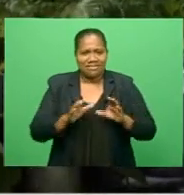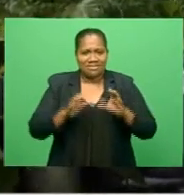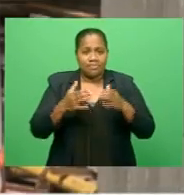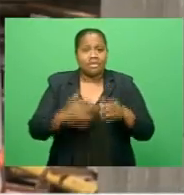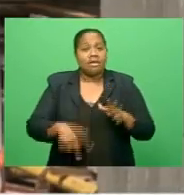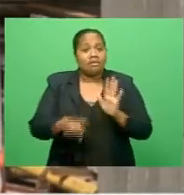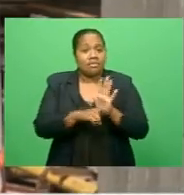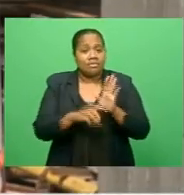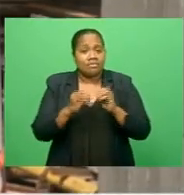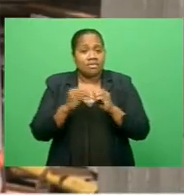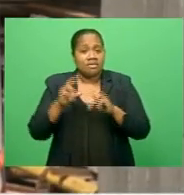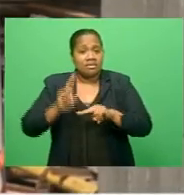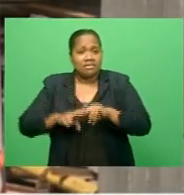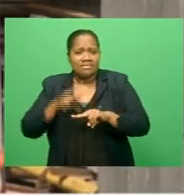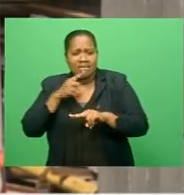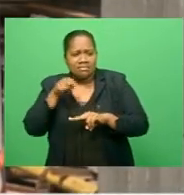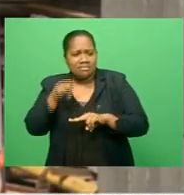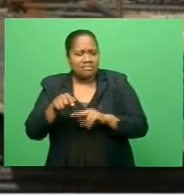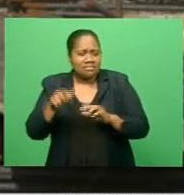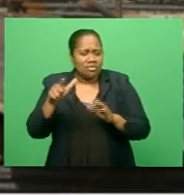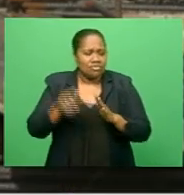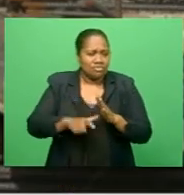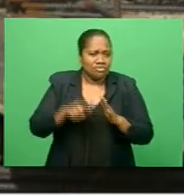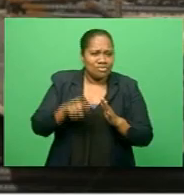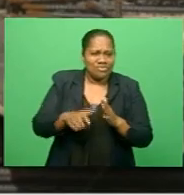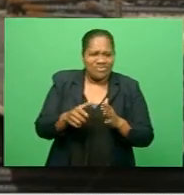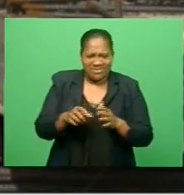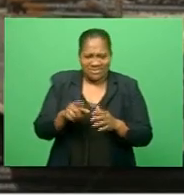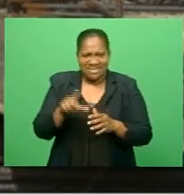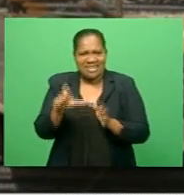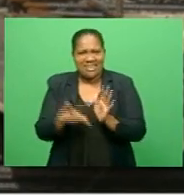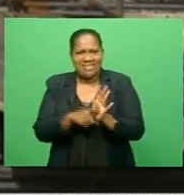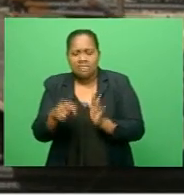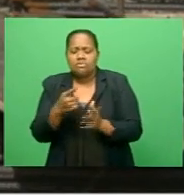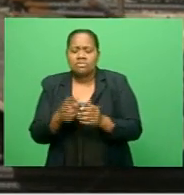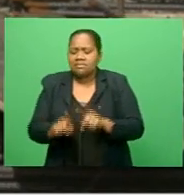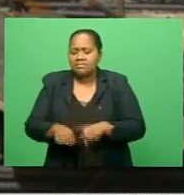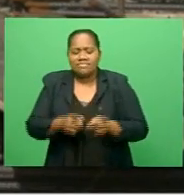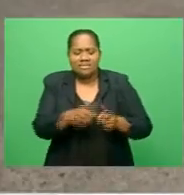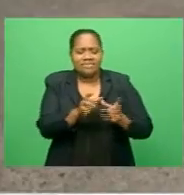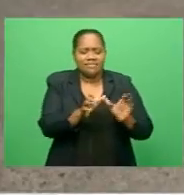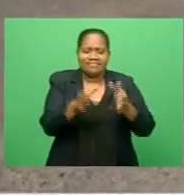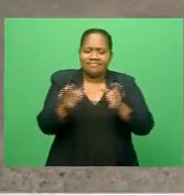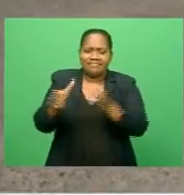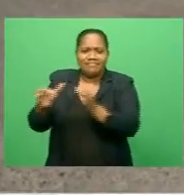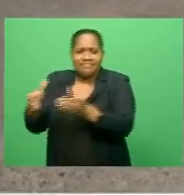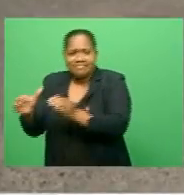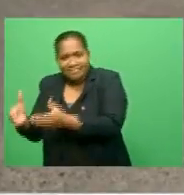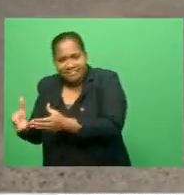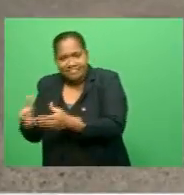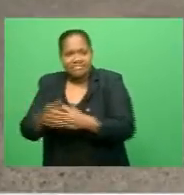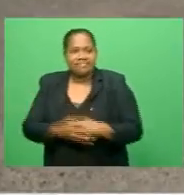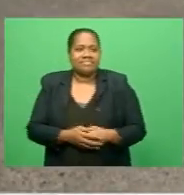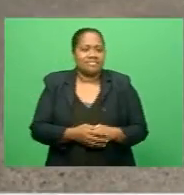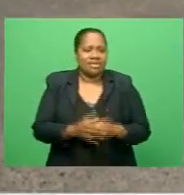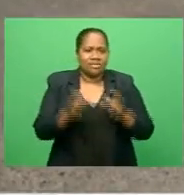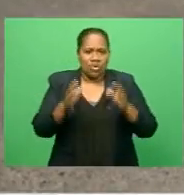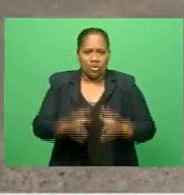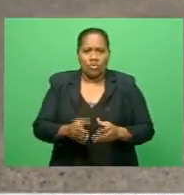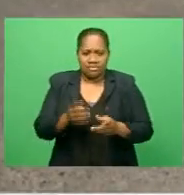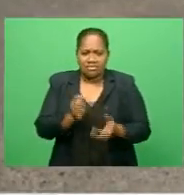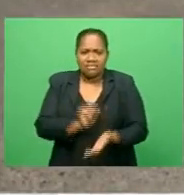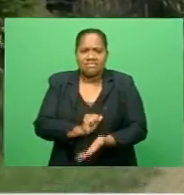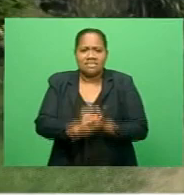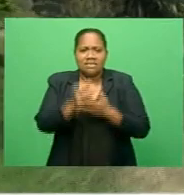is also due to lower than anticipated declines in various sectors, including the wholesale and retail, trade, restaurants